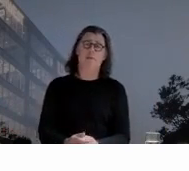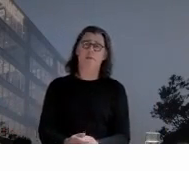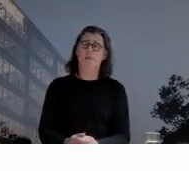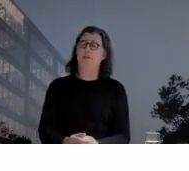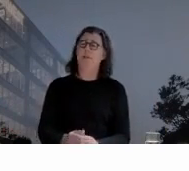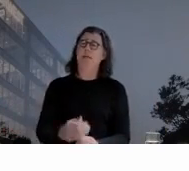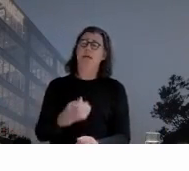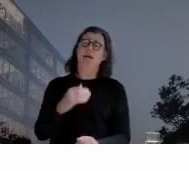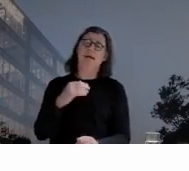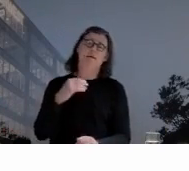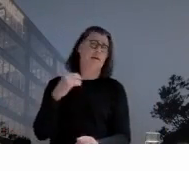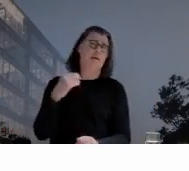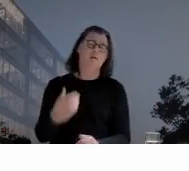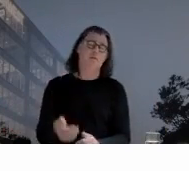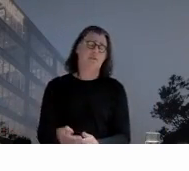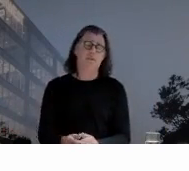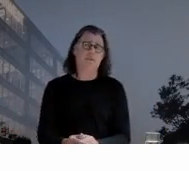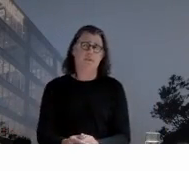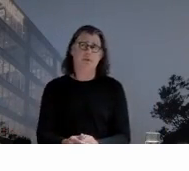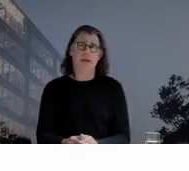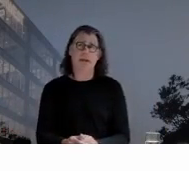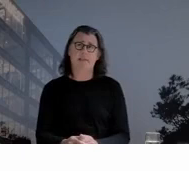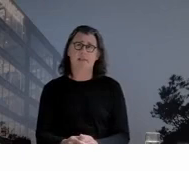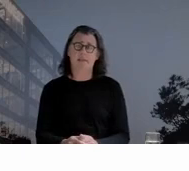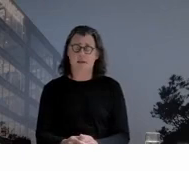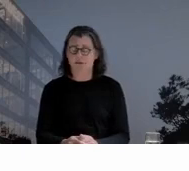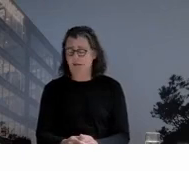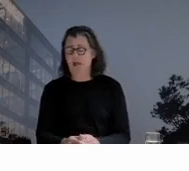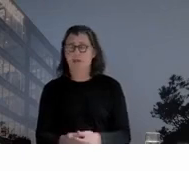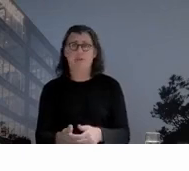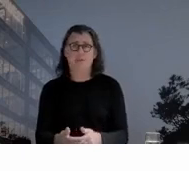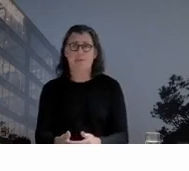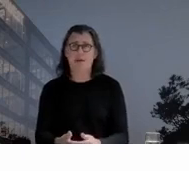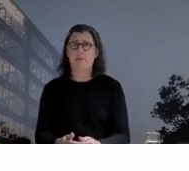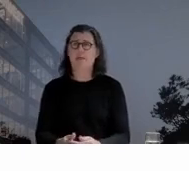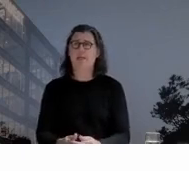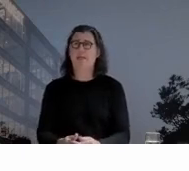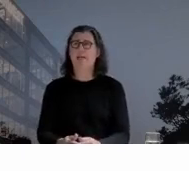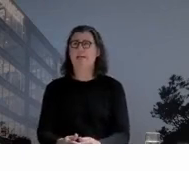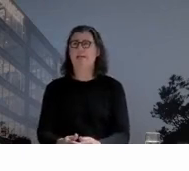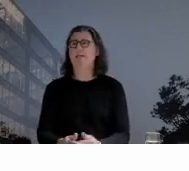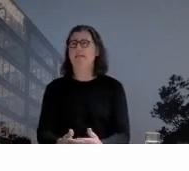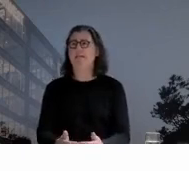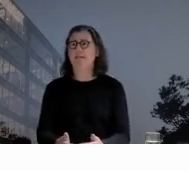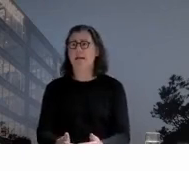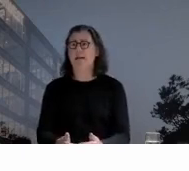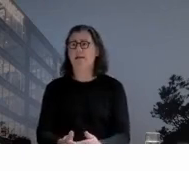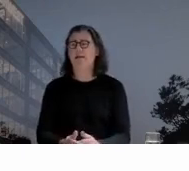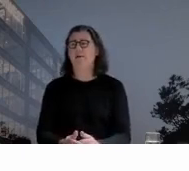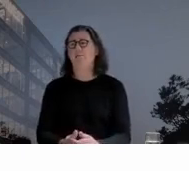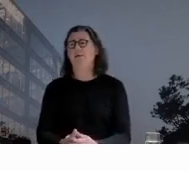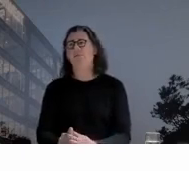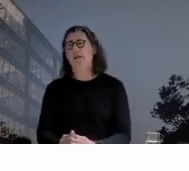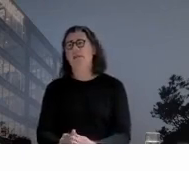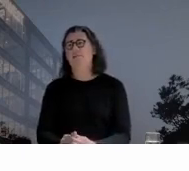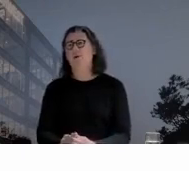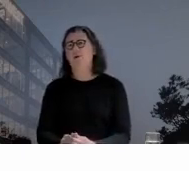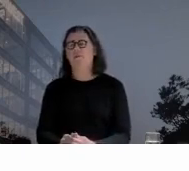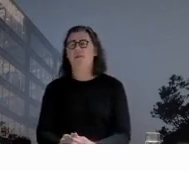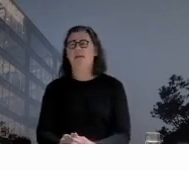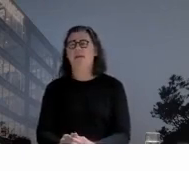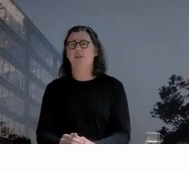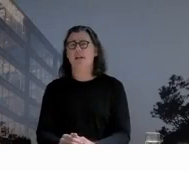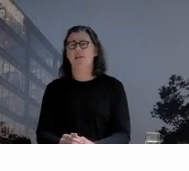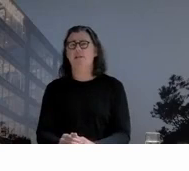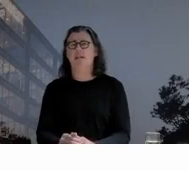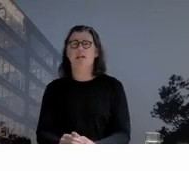material procurement, and a whole series of other entities about design for disassembly and things like that. But the relative